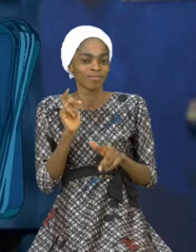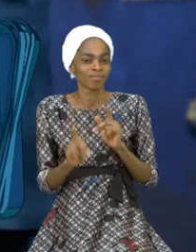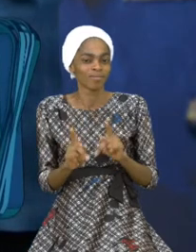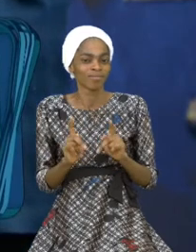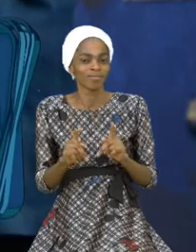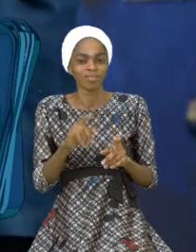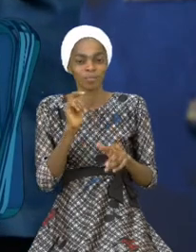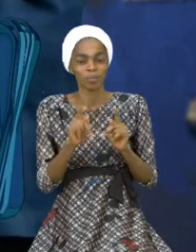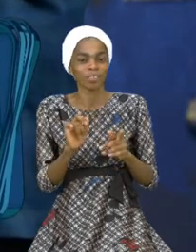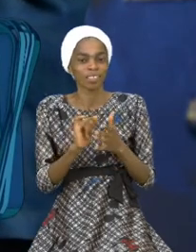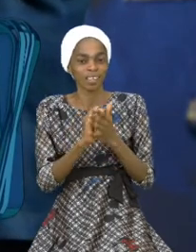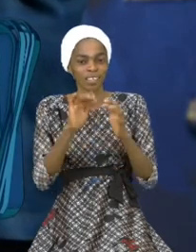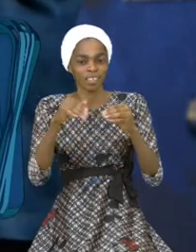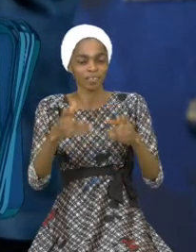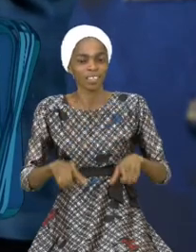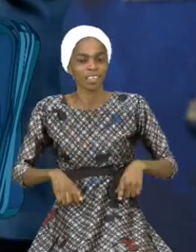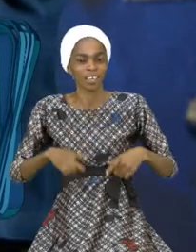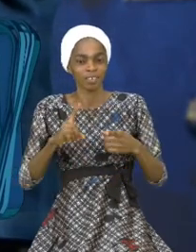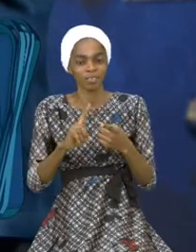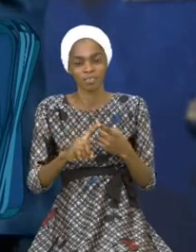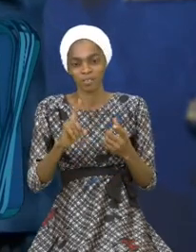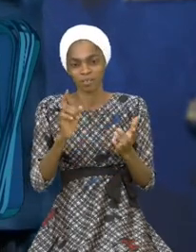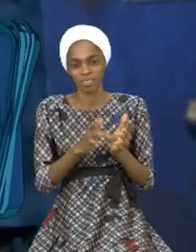gave their lives to Christ on Sunday,